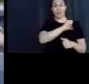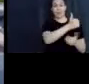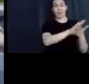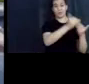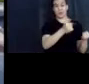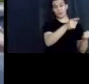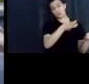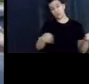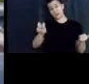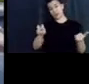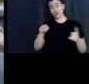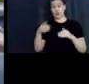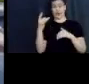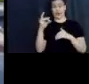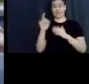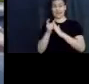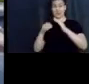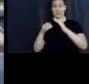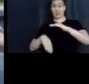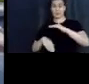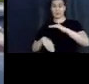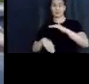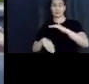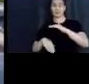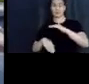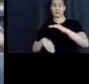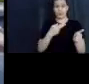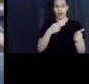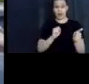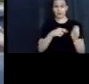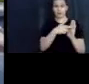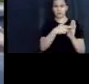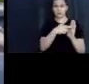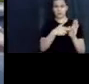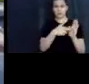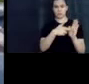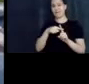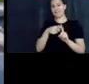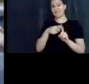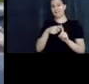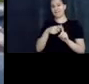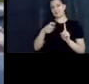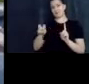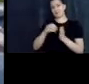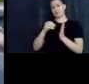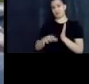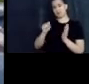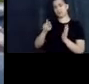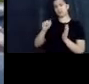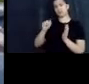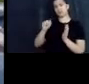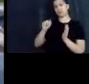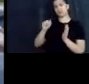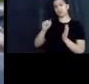have to meet the high school requirements as well as the transfer requirements. So you would have to have, the specific SAT